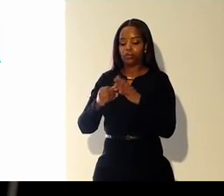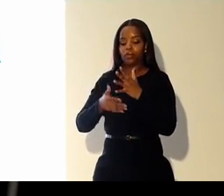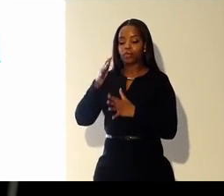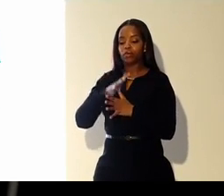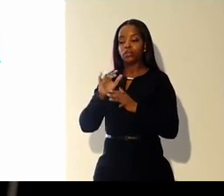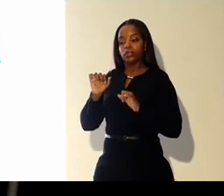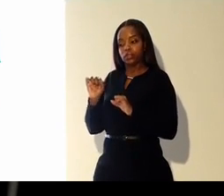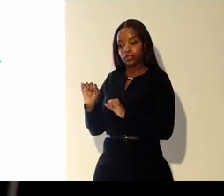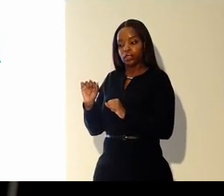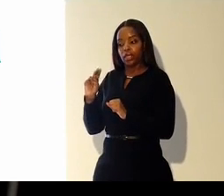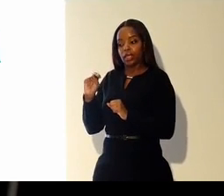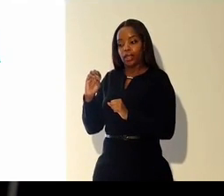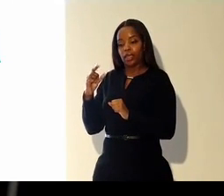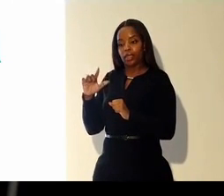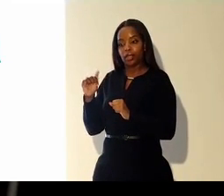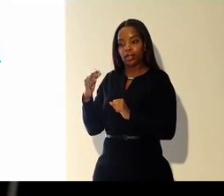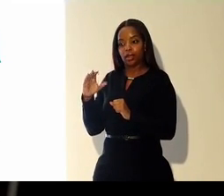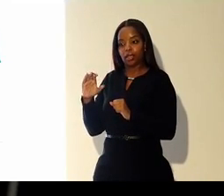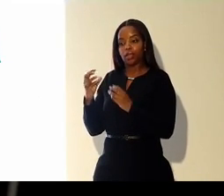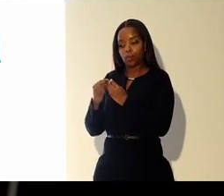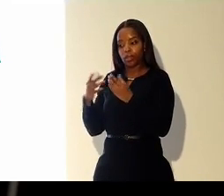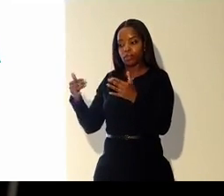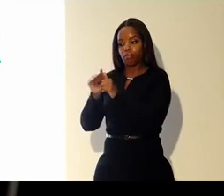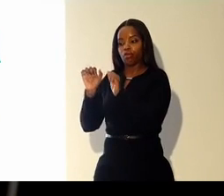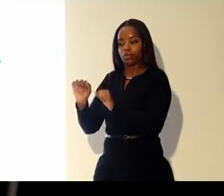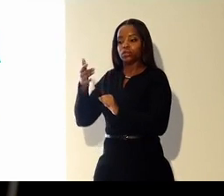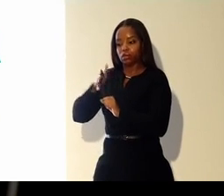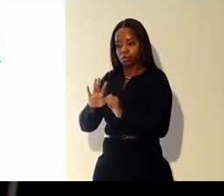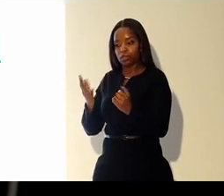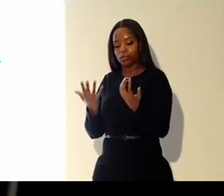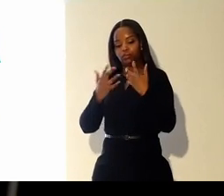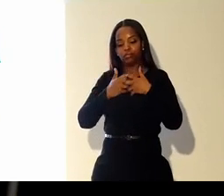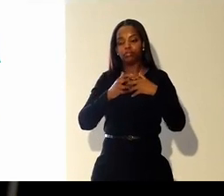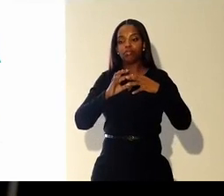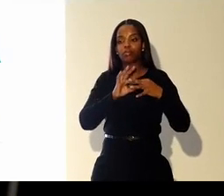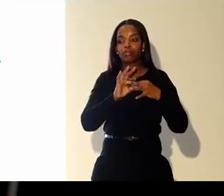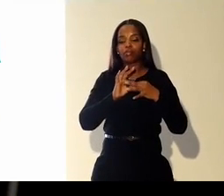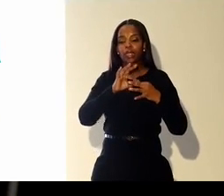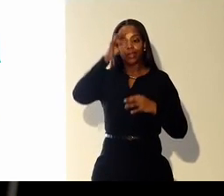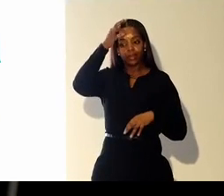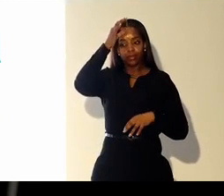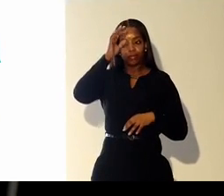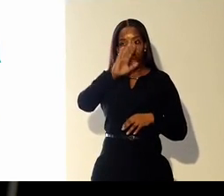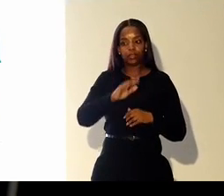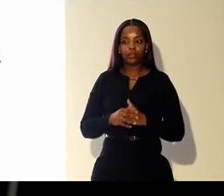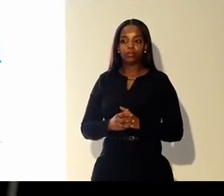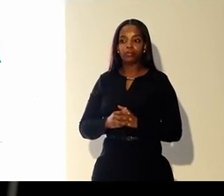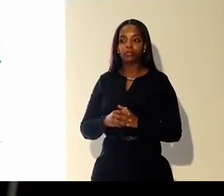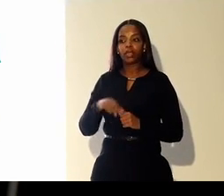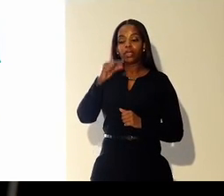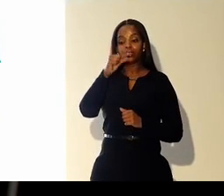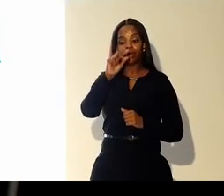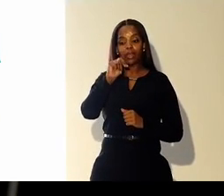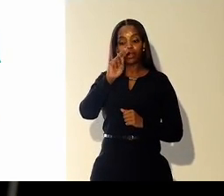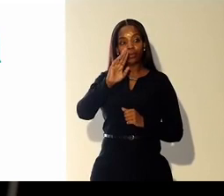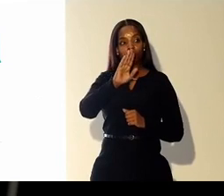social partners want to commit to collaborate with the government. The call in the GNU Statement of Intent and of the President